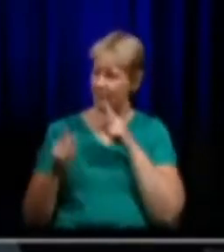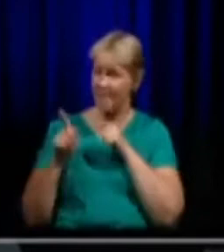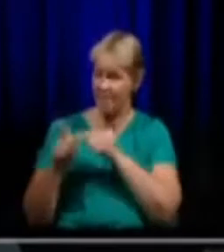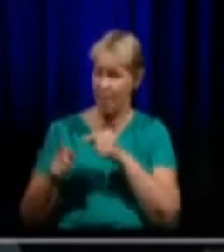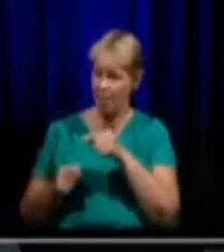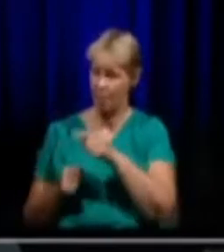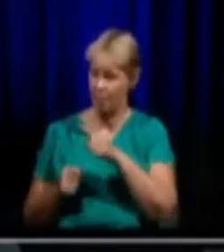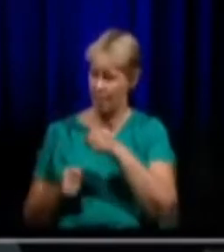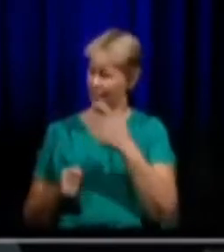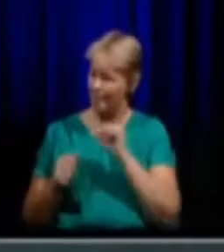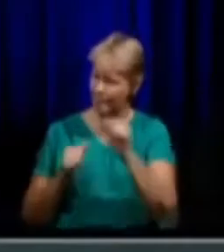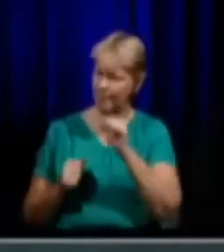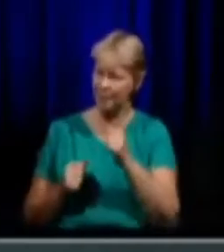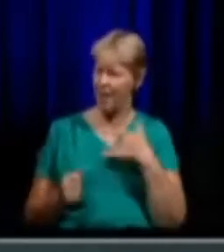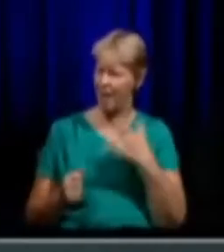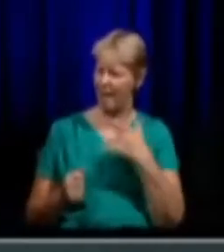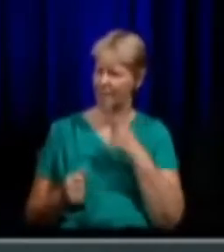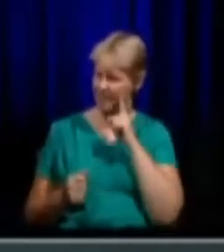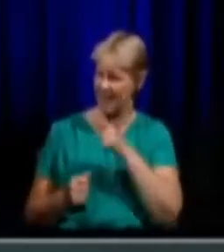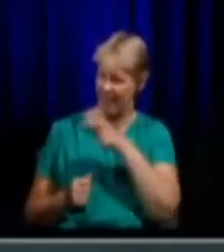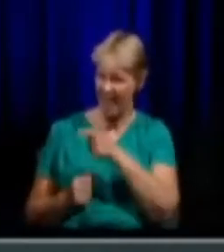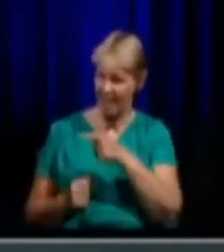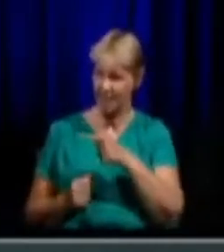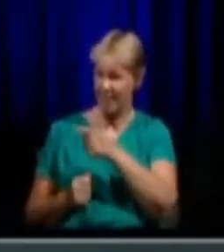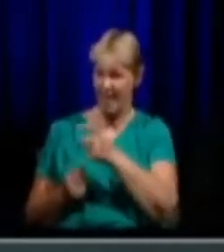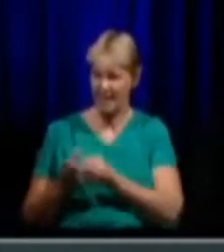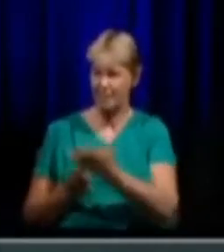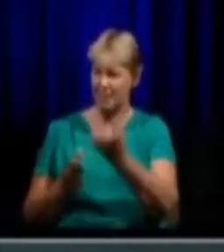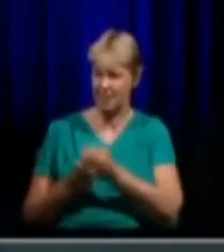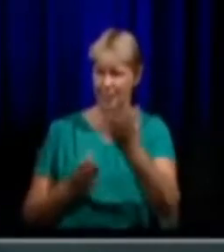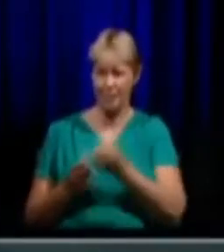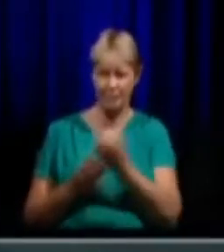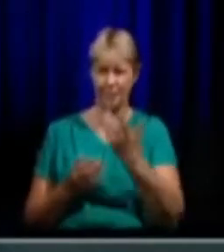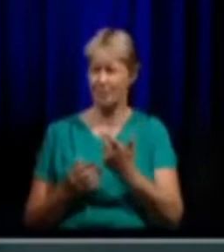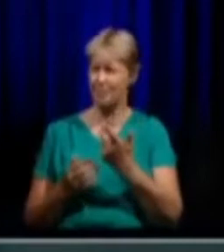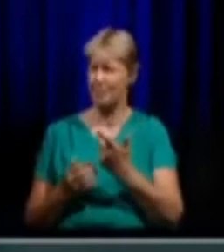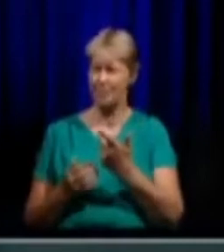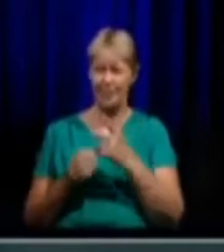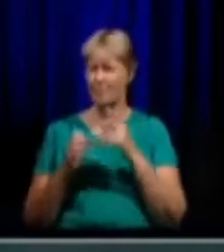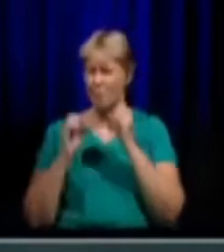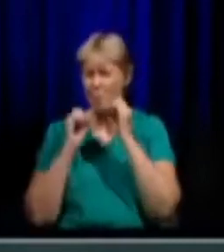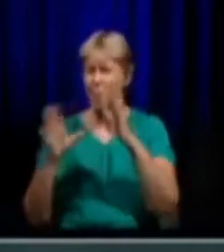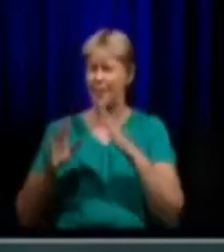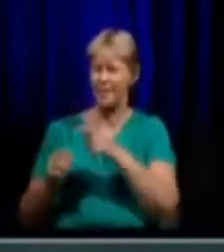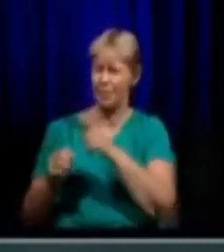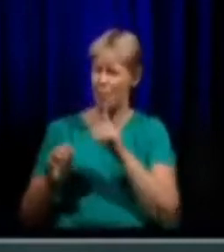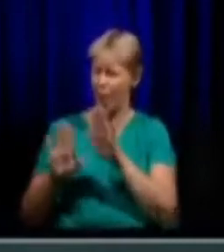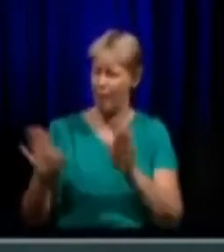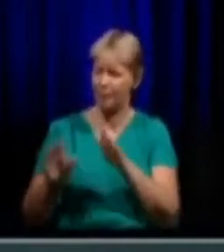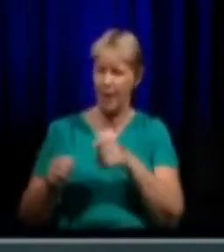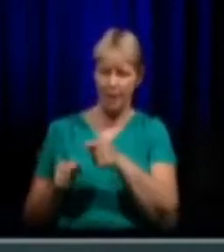This is their best life. We see their new purchases. We see their fabulous holidays. And we're like, I want that too. If they've got that, I want